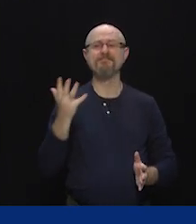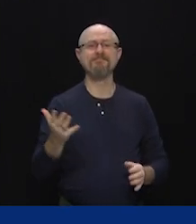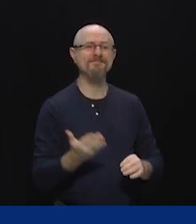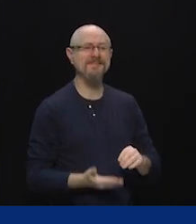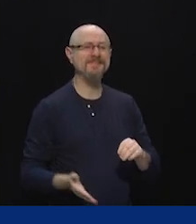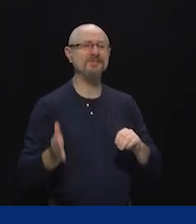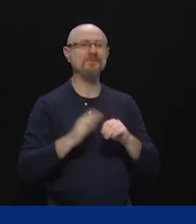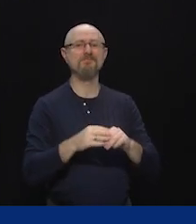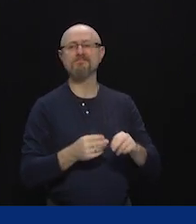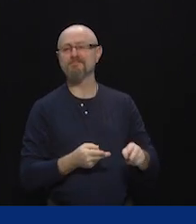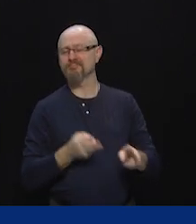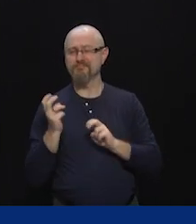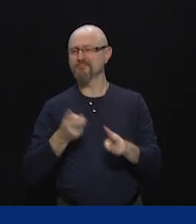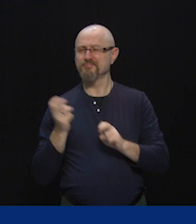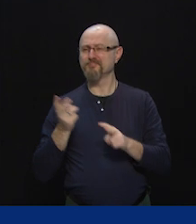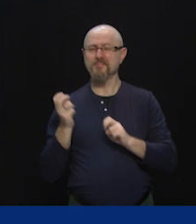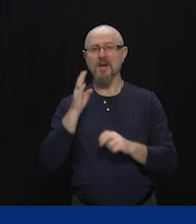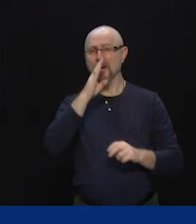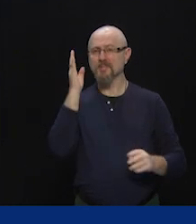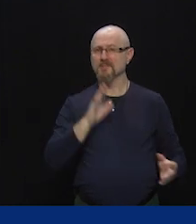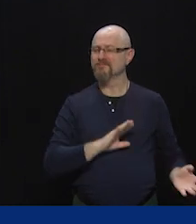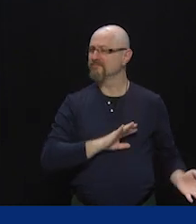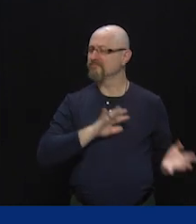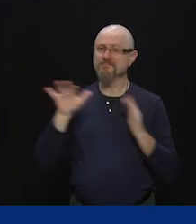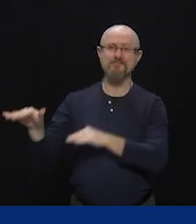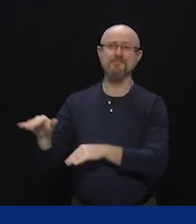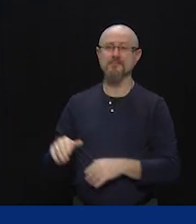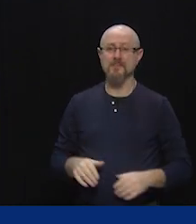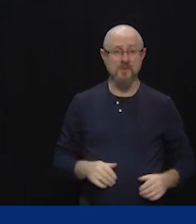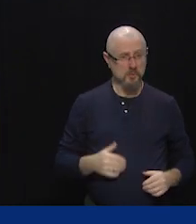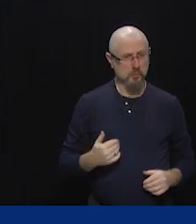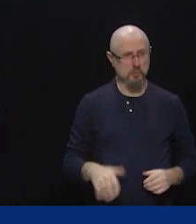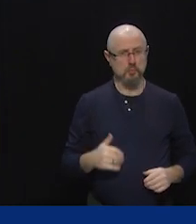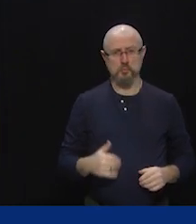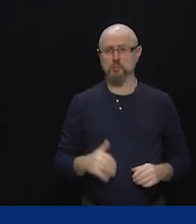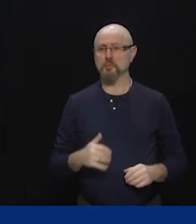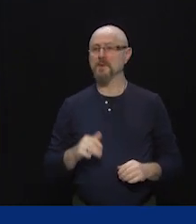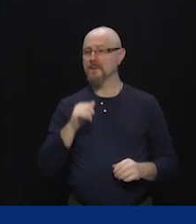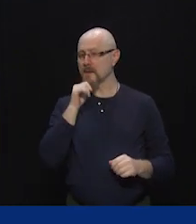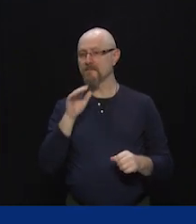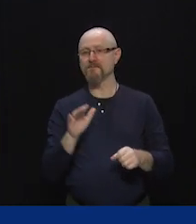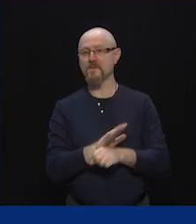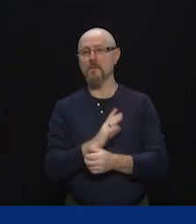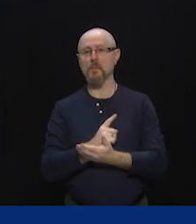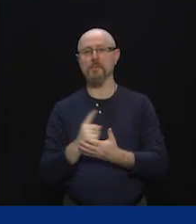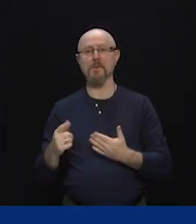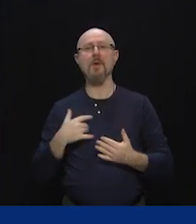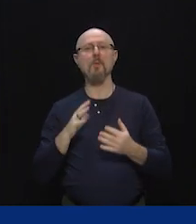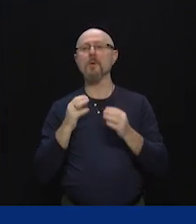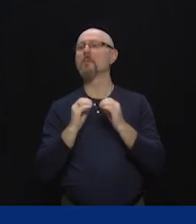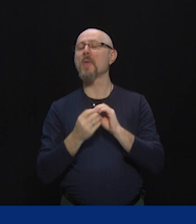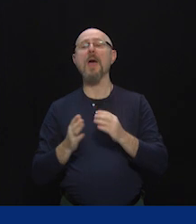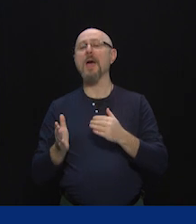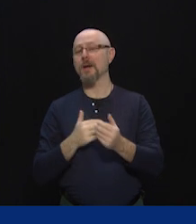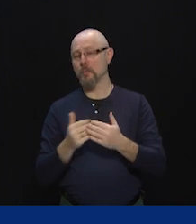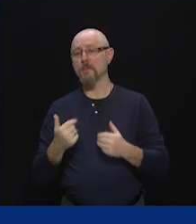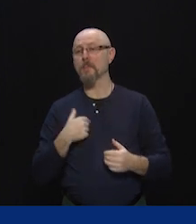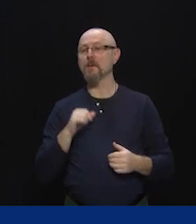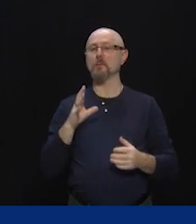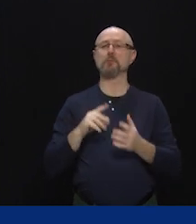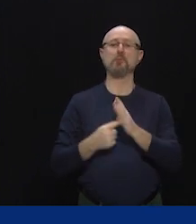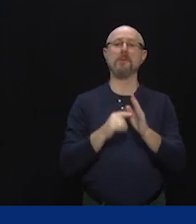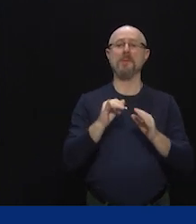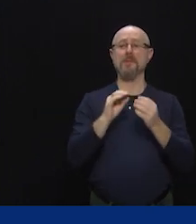December 19th, not a complete week. We'll update those data later. We're releasing these data because we